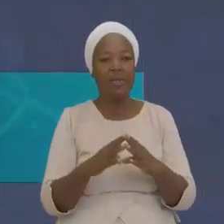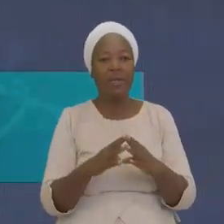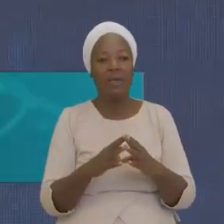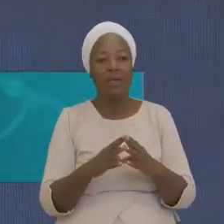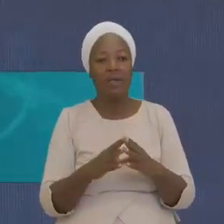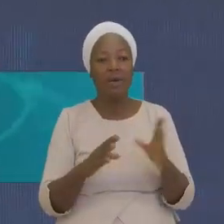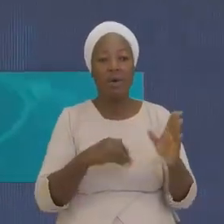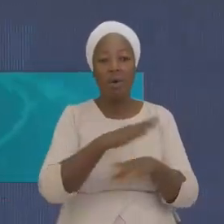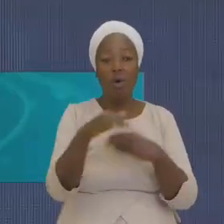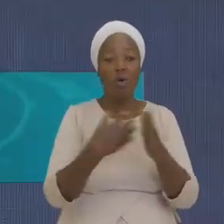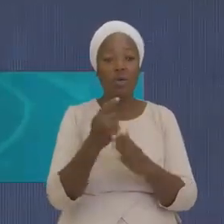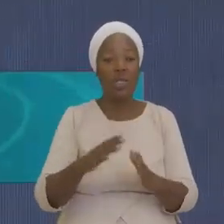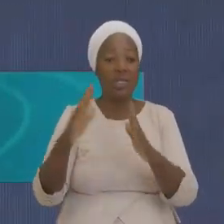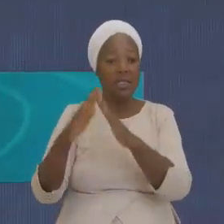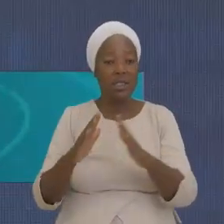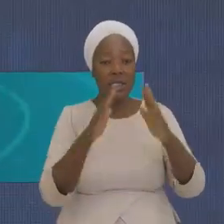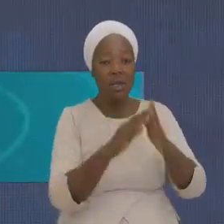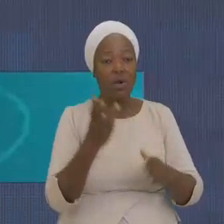all the city was moved,